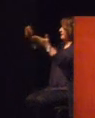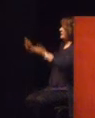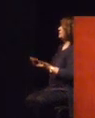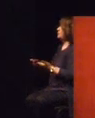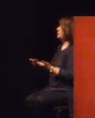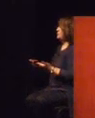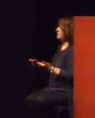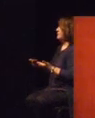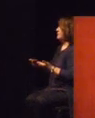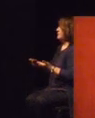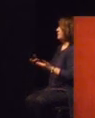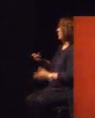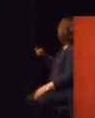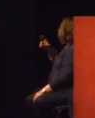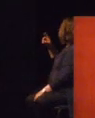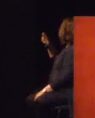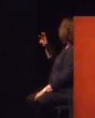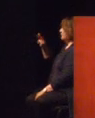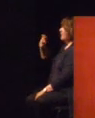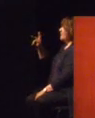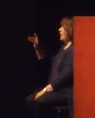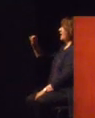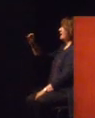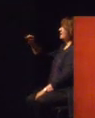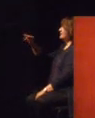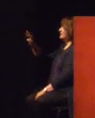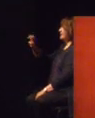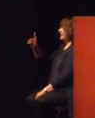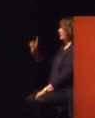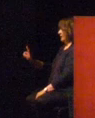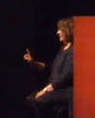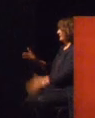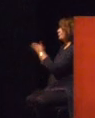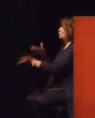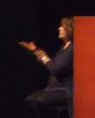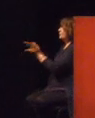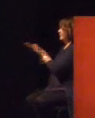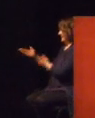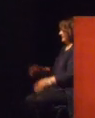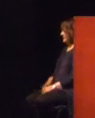introduce or invite Dr. Mark Sanchez to provide an update from Student Services.